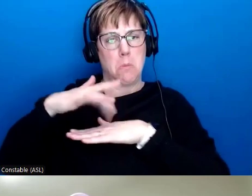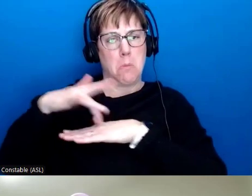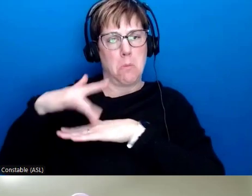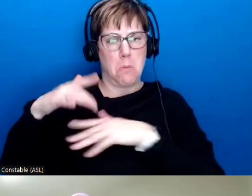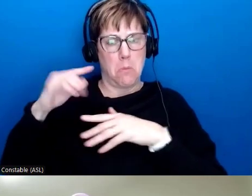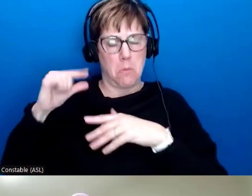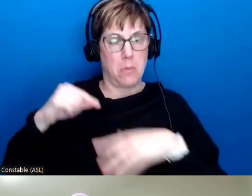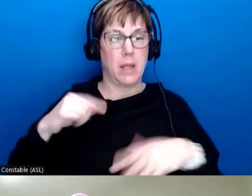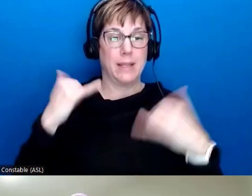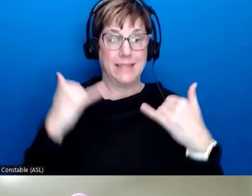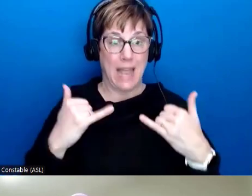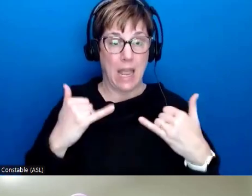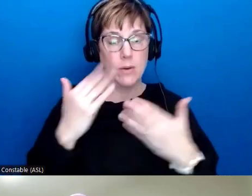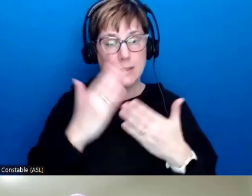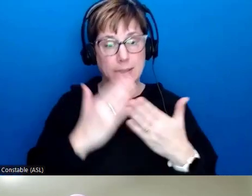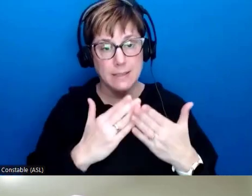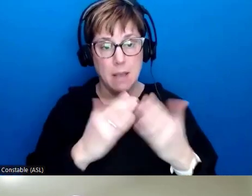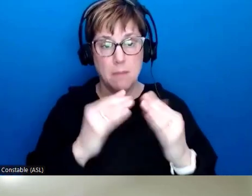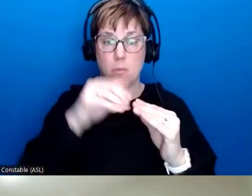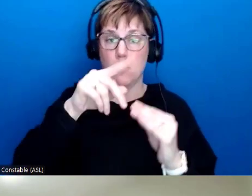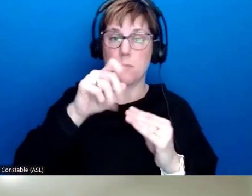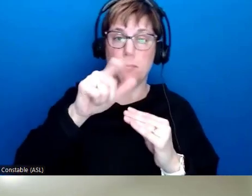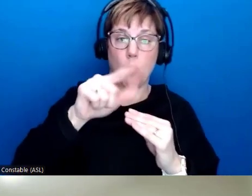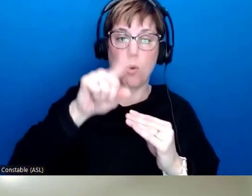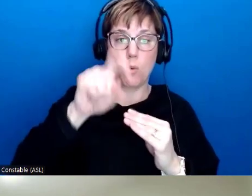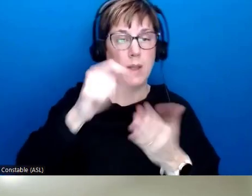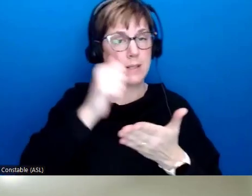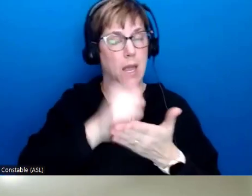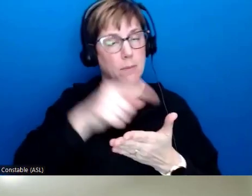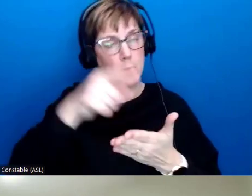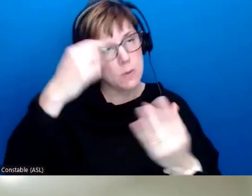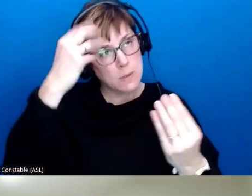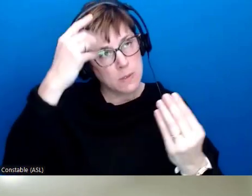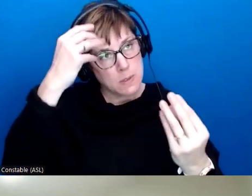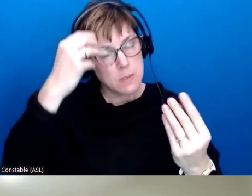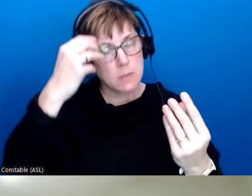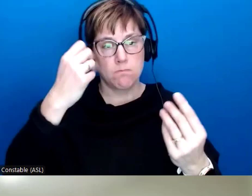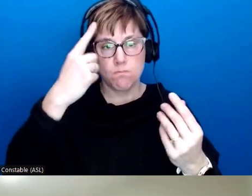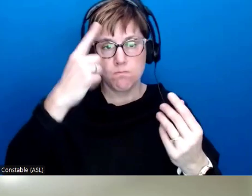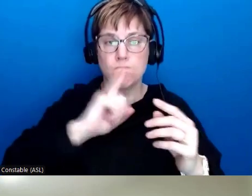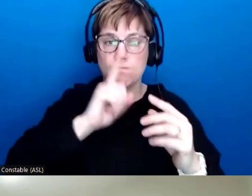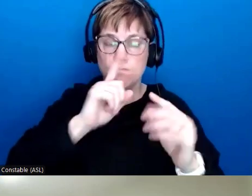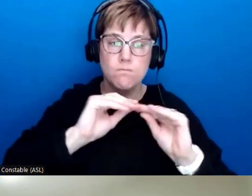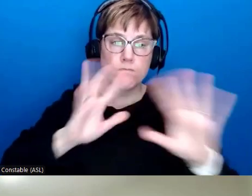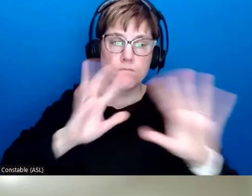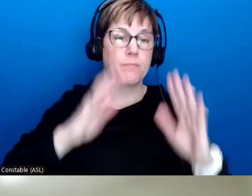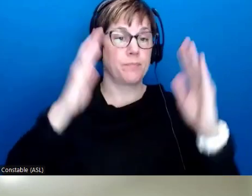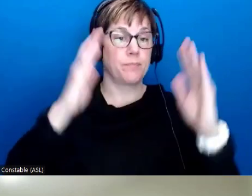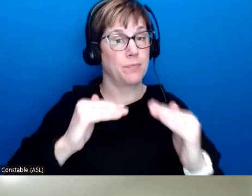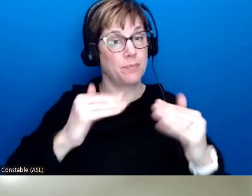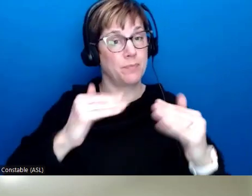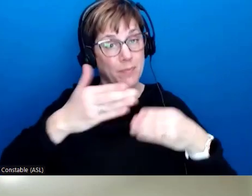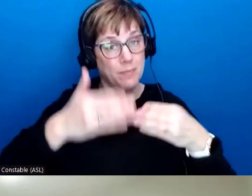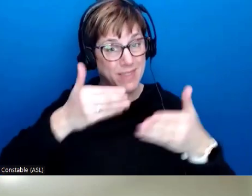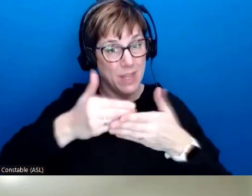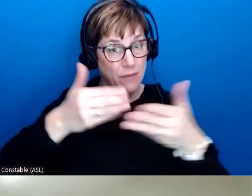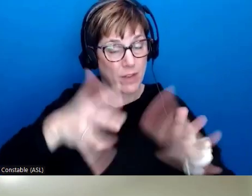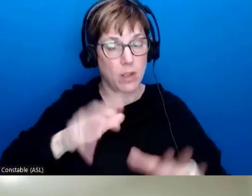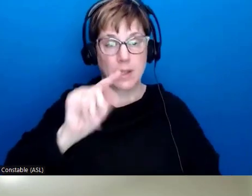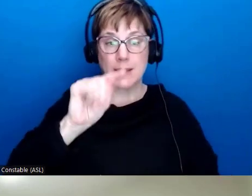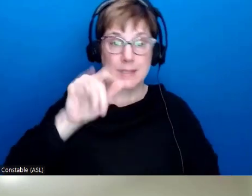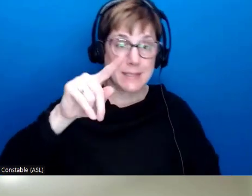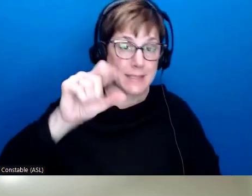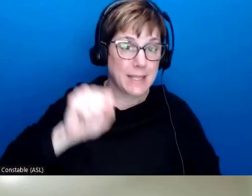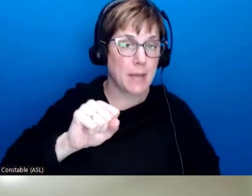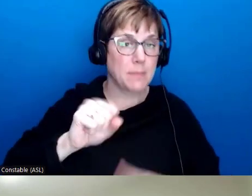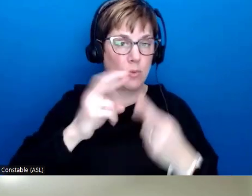practice our understanding with some more poll questions, and we're going to conclude with some tips and resources for you. And we're still